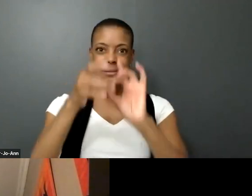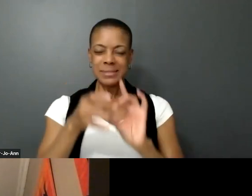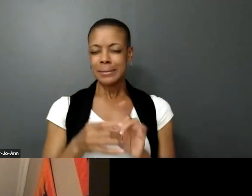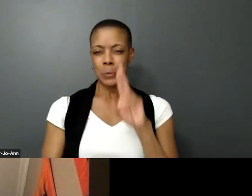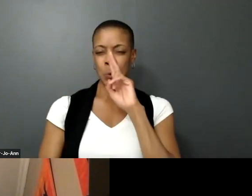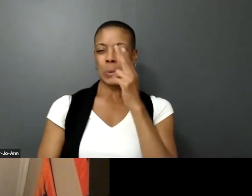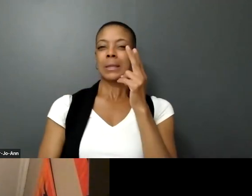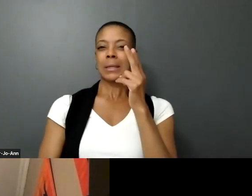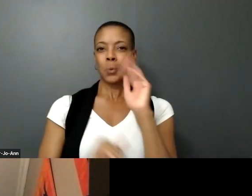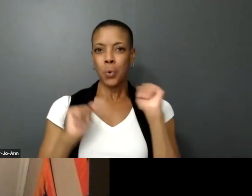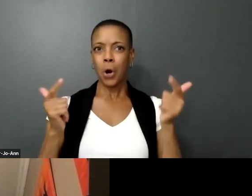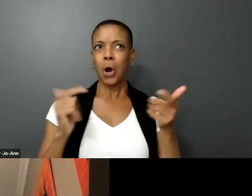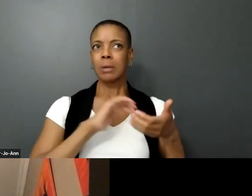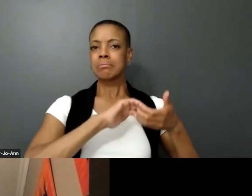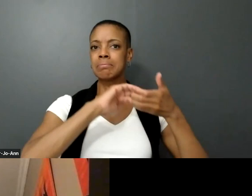unique.